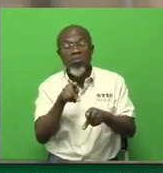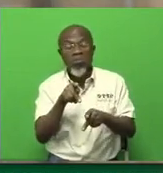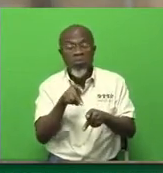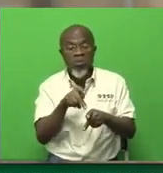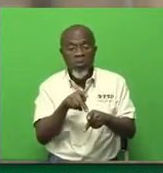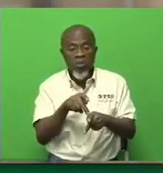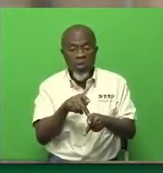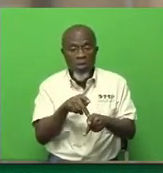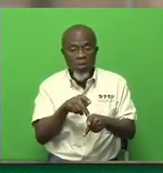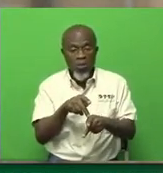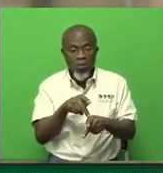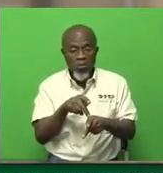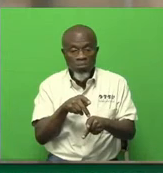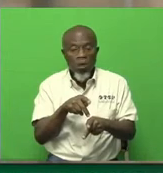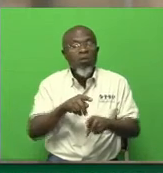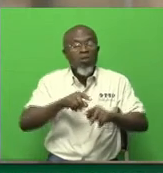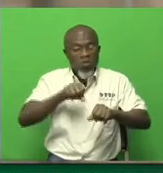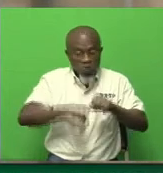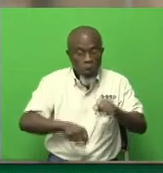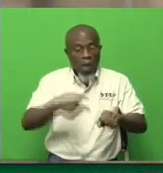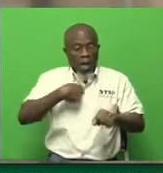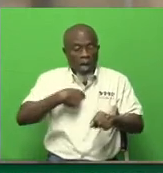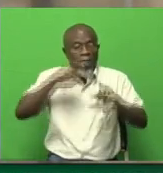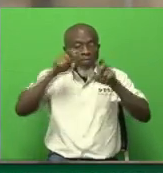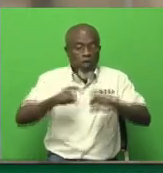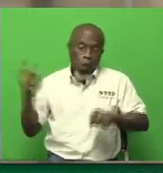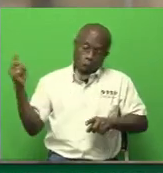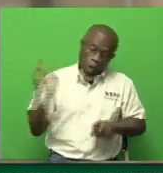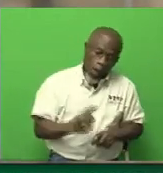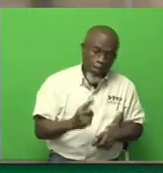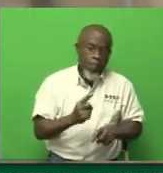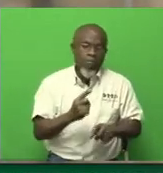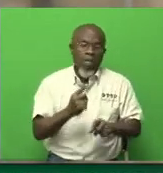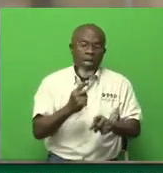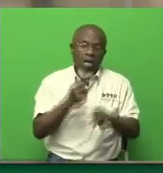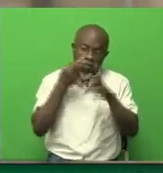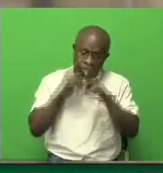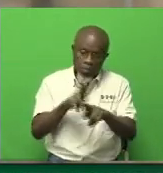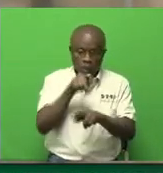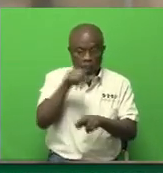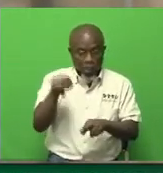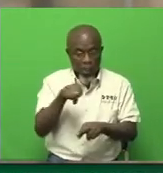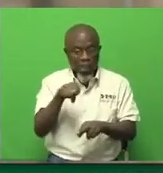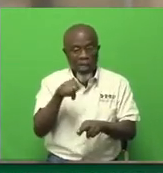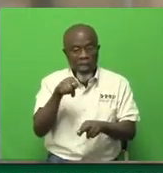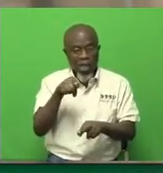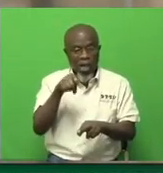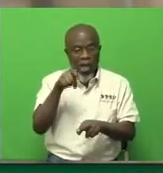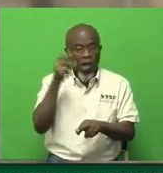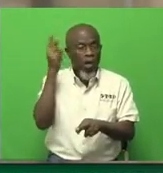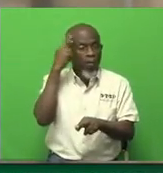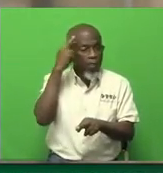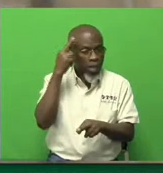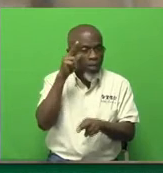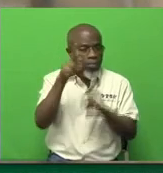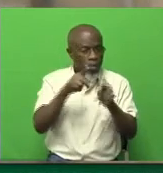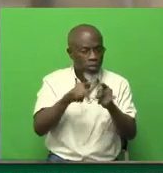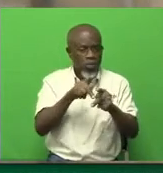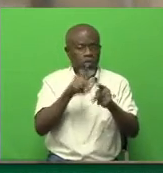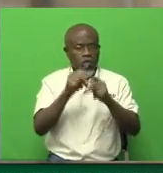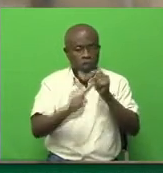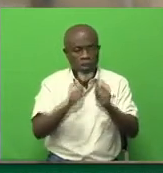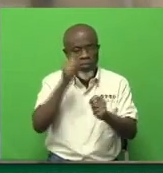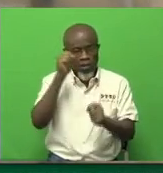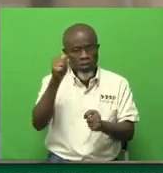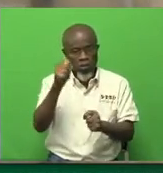minister of government have to respond to her and remind her and to remind all the people of Trinidad and Tobago of the policies